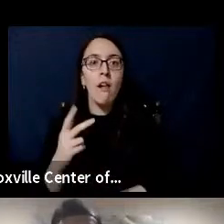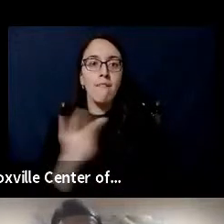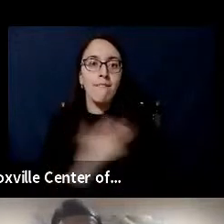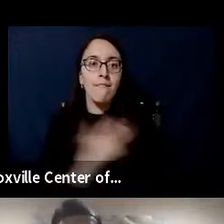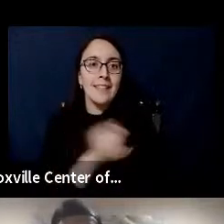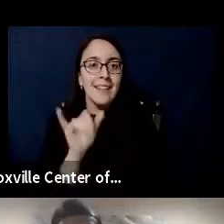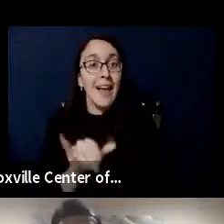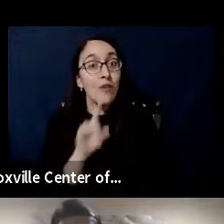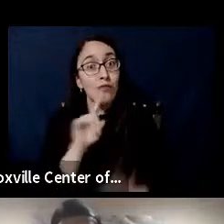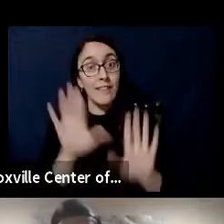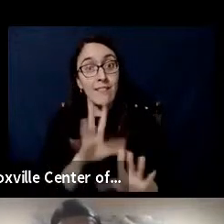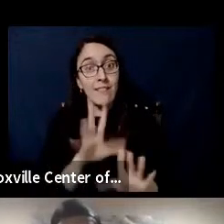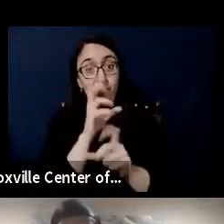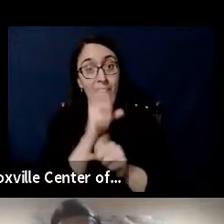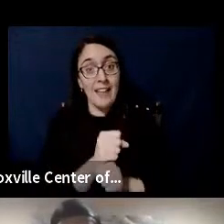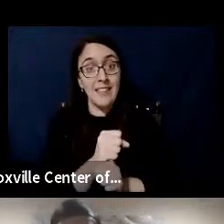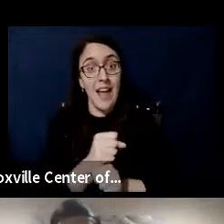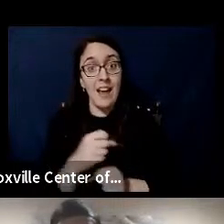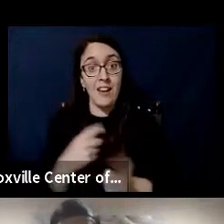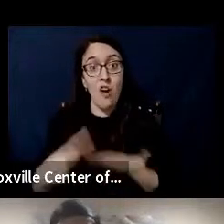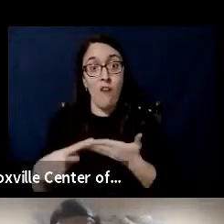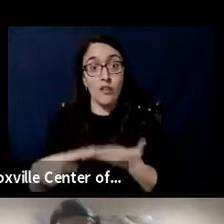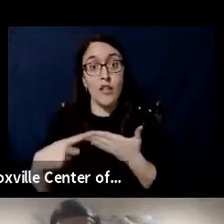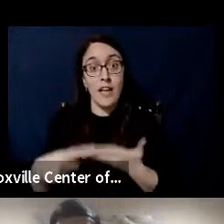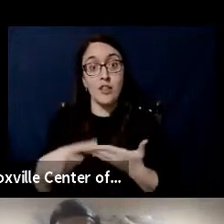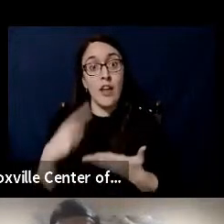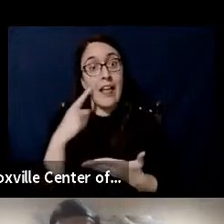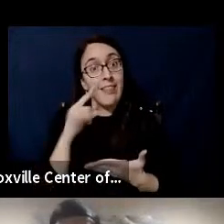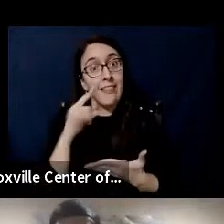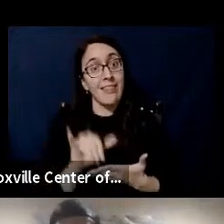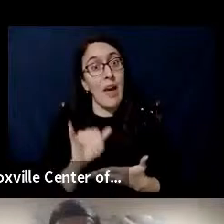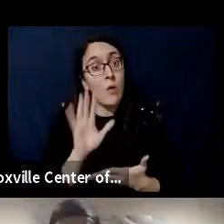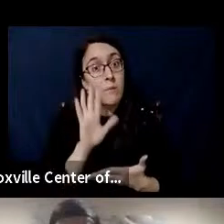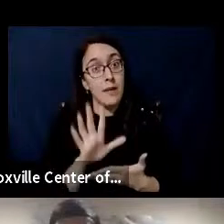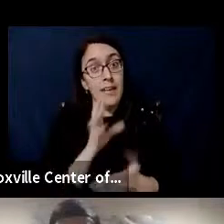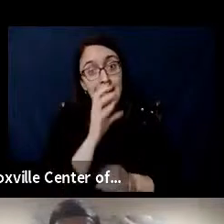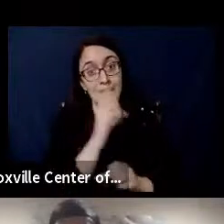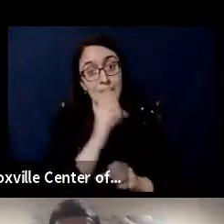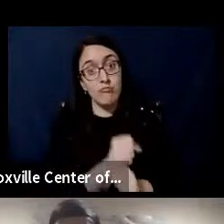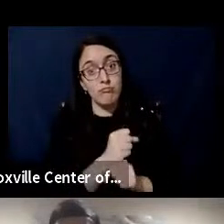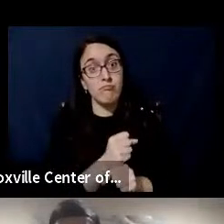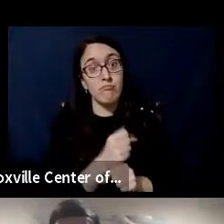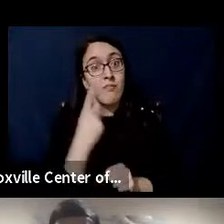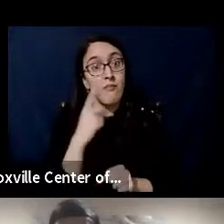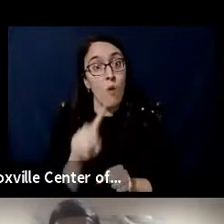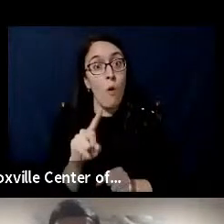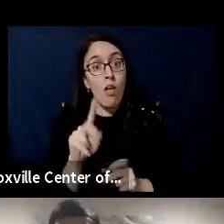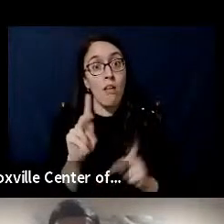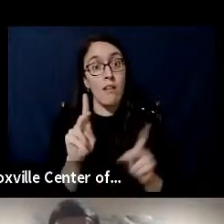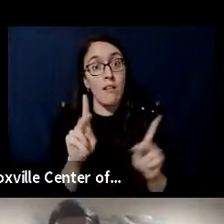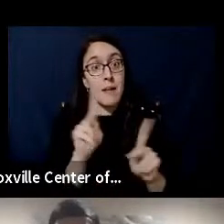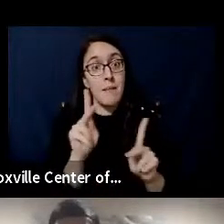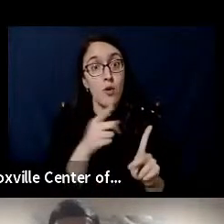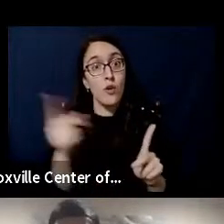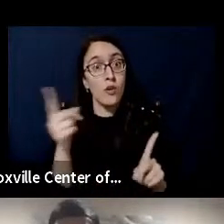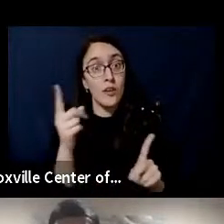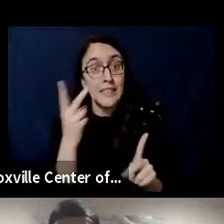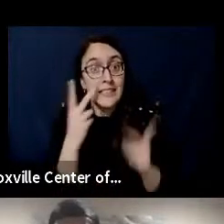think that would be very beneficial for the public to hear even some of the technology behind this vaccine, because it really